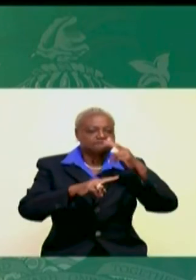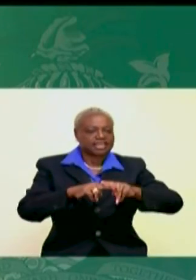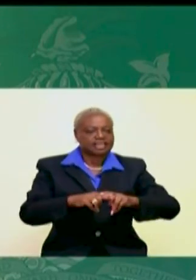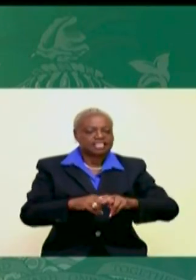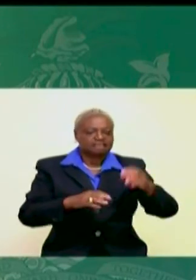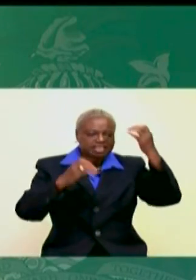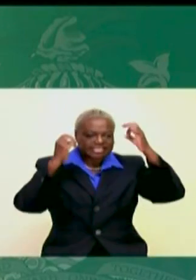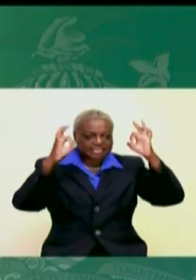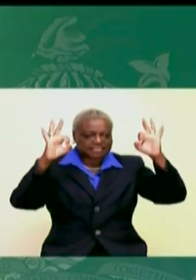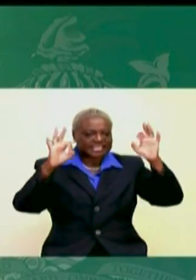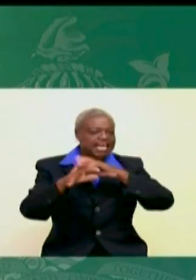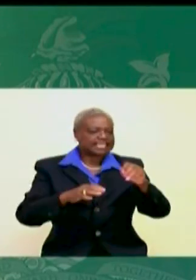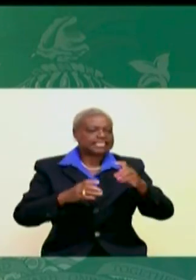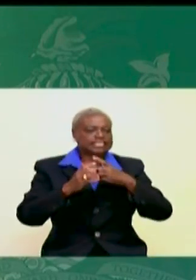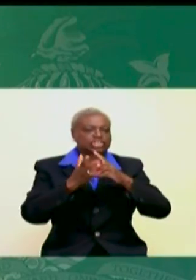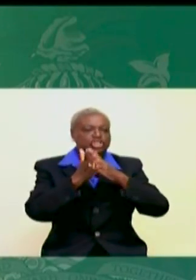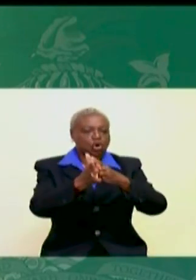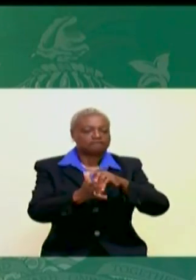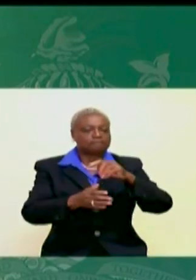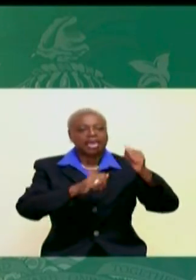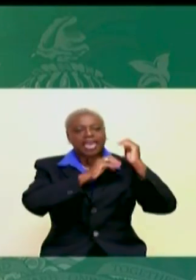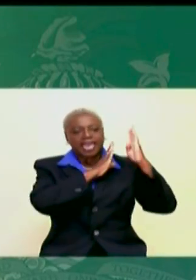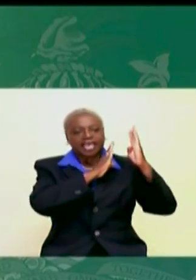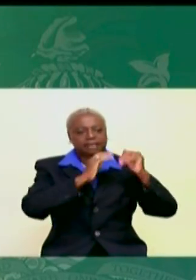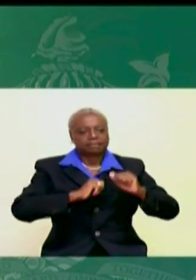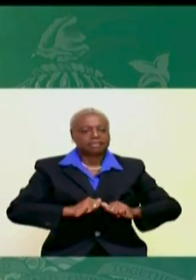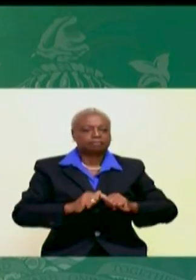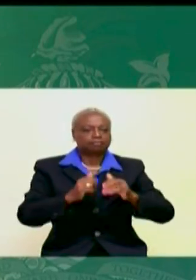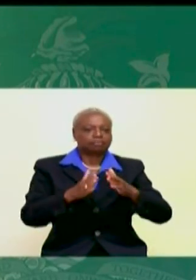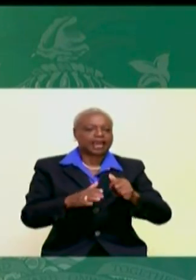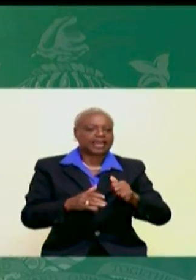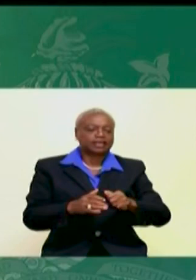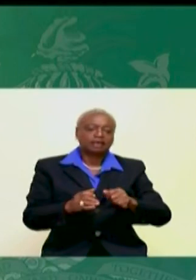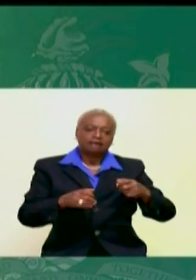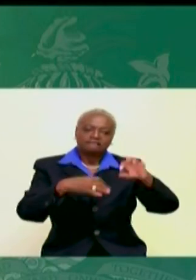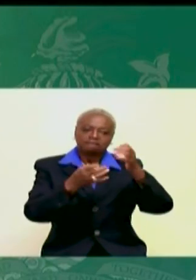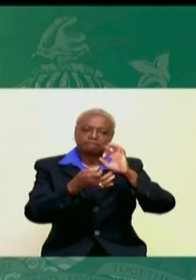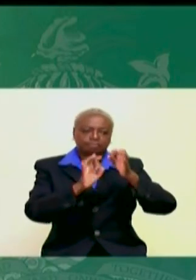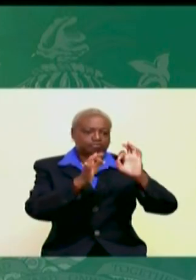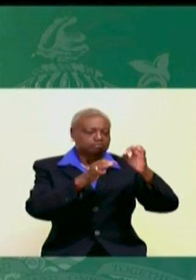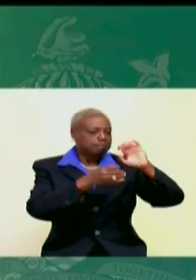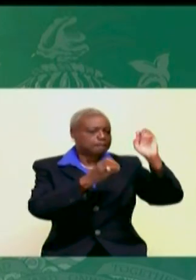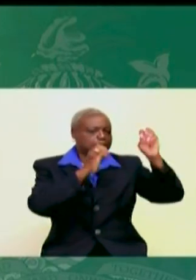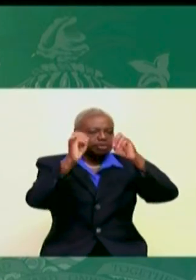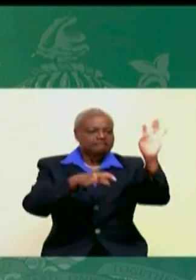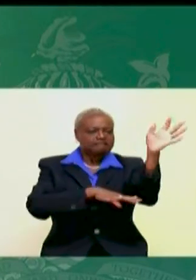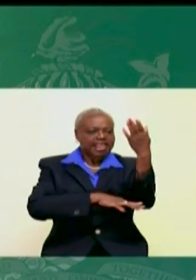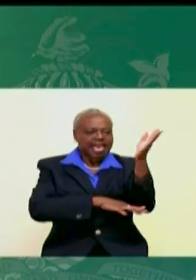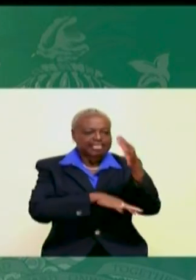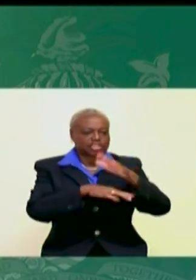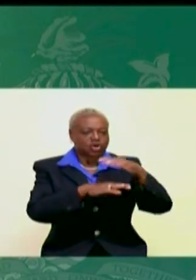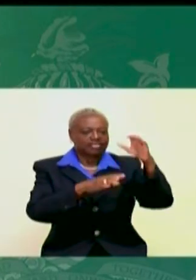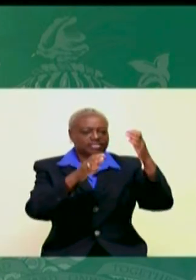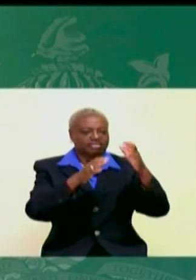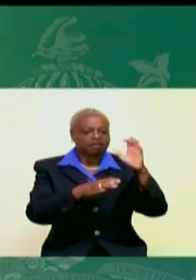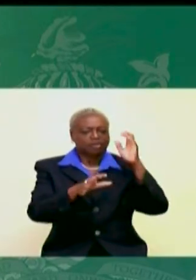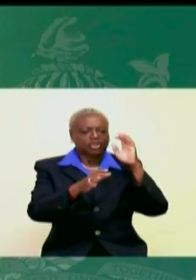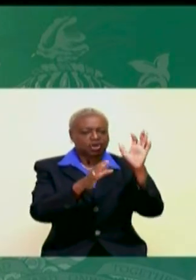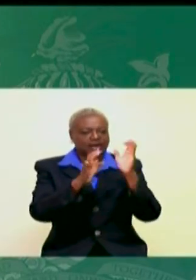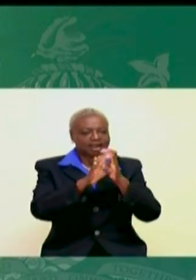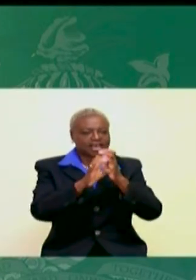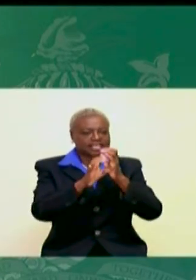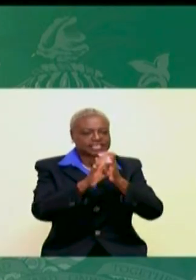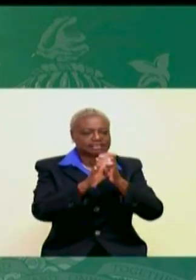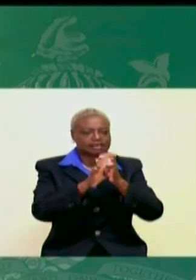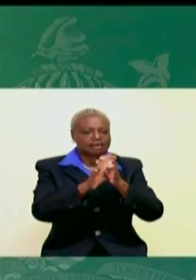and display of Bahamian pride. Adorn your cars with flags, drape your homes in colors,